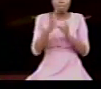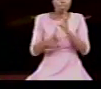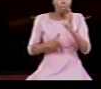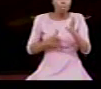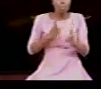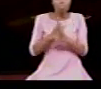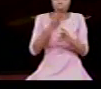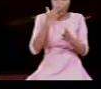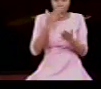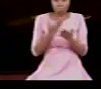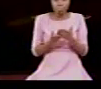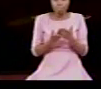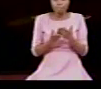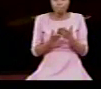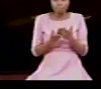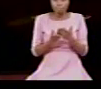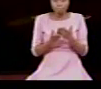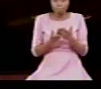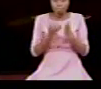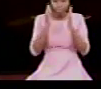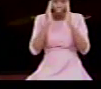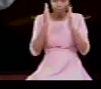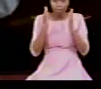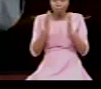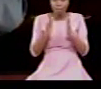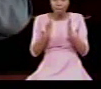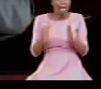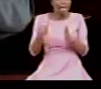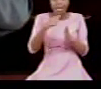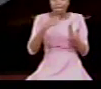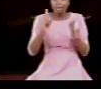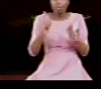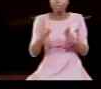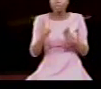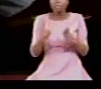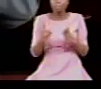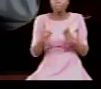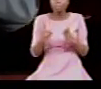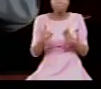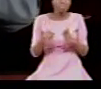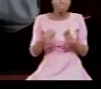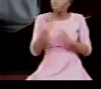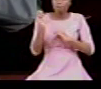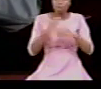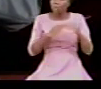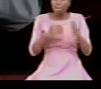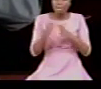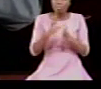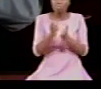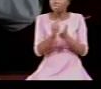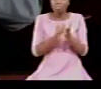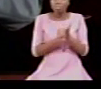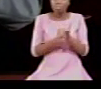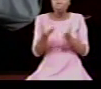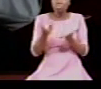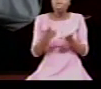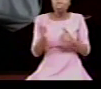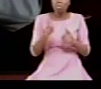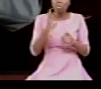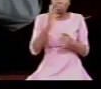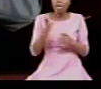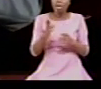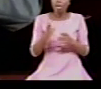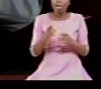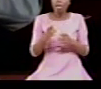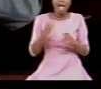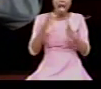was good. Hear me. Whosoever. No matter your status, are you in London, are you in Europe, are